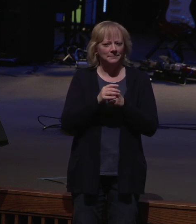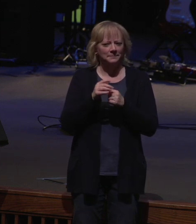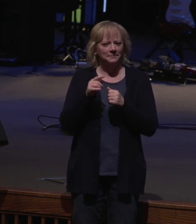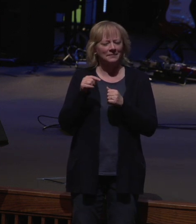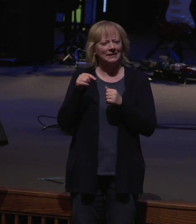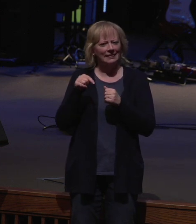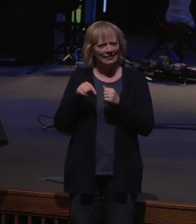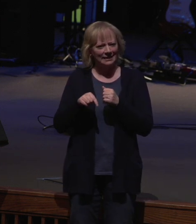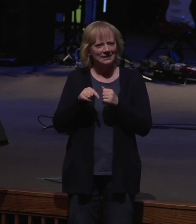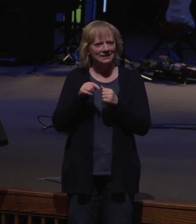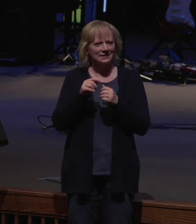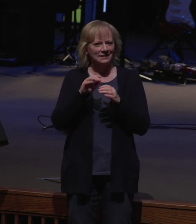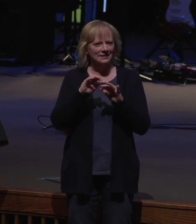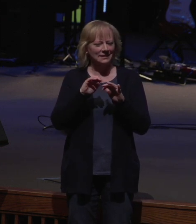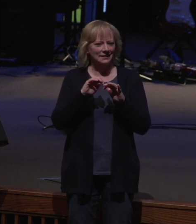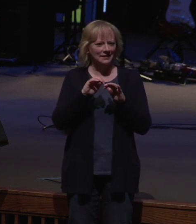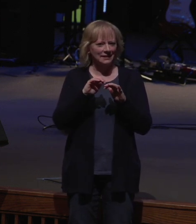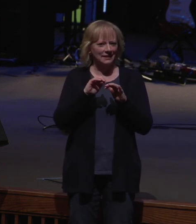This is the setup.